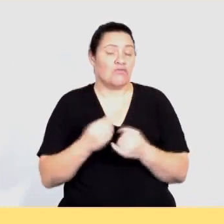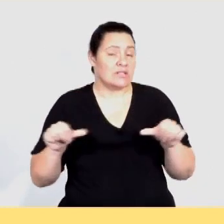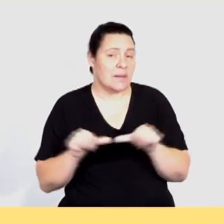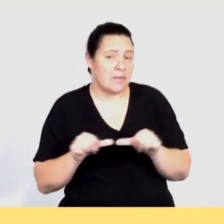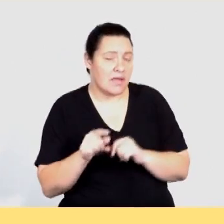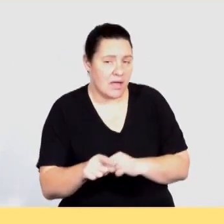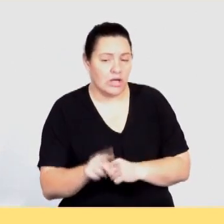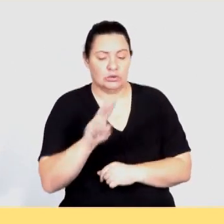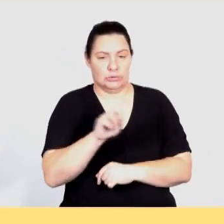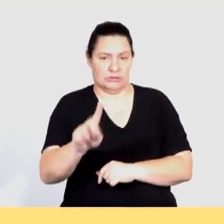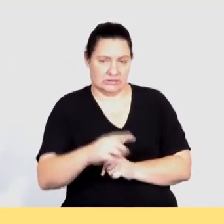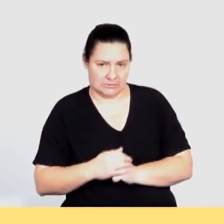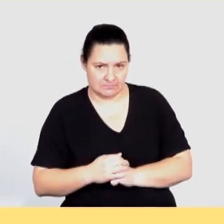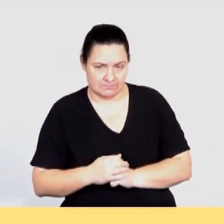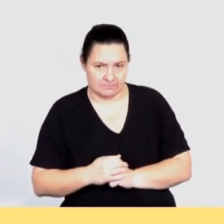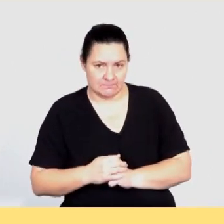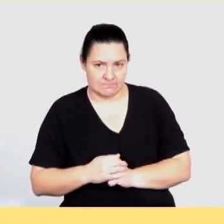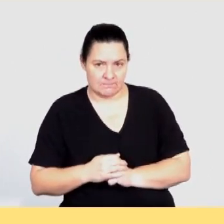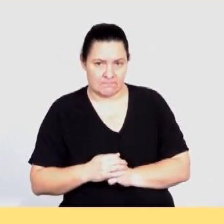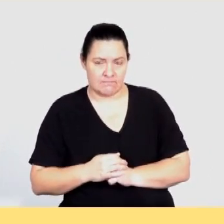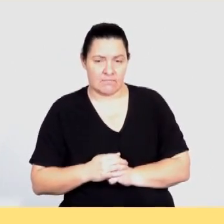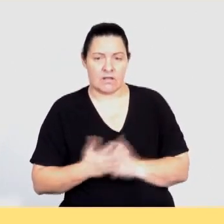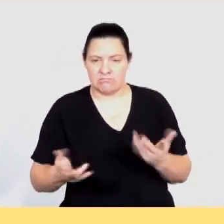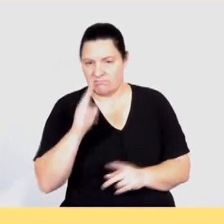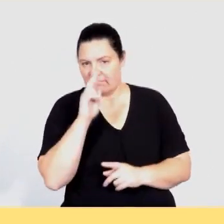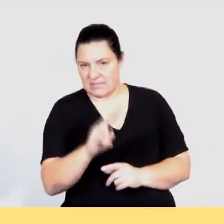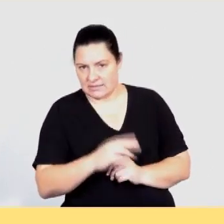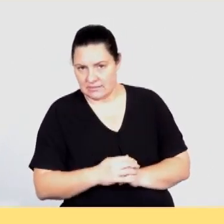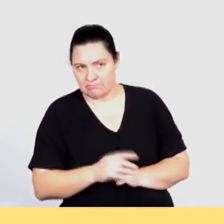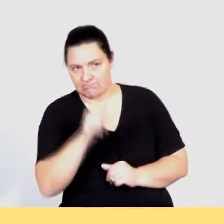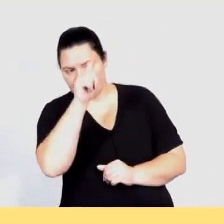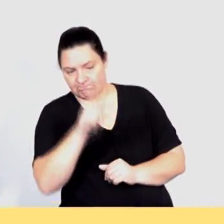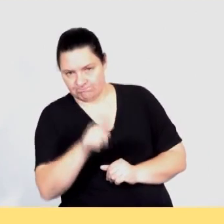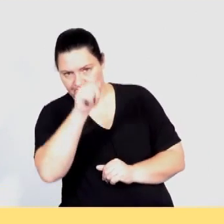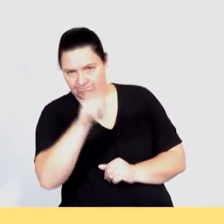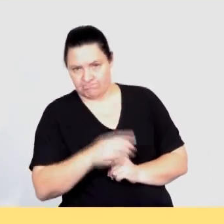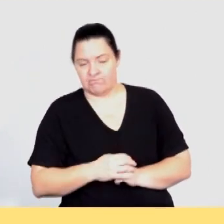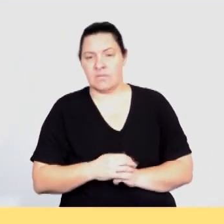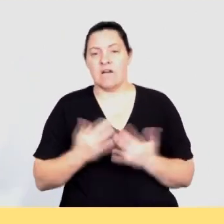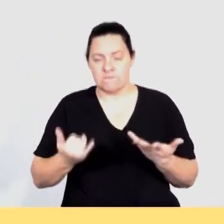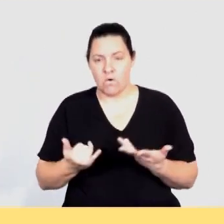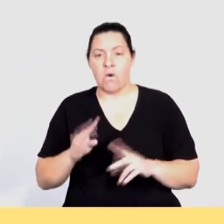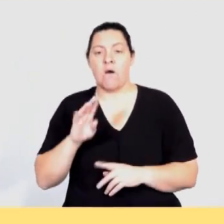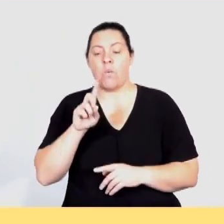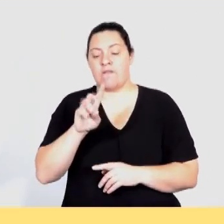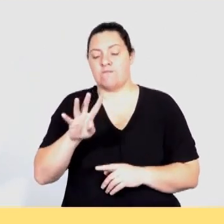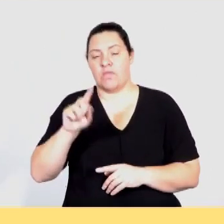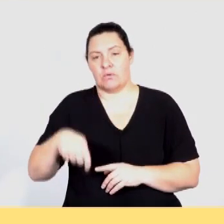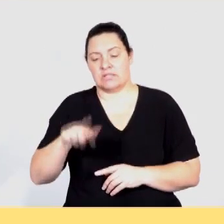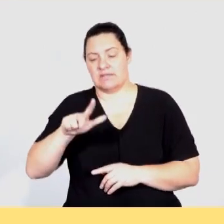is invoice number 21. Invoice number 21, as you can see over here. This was